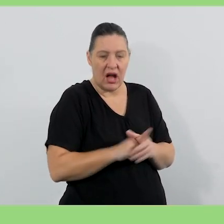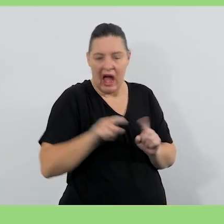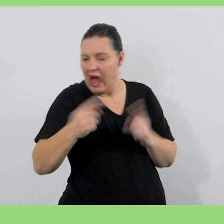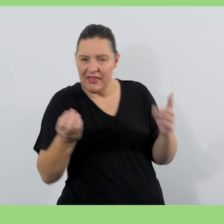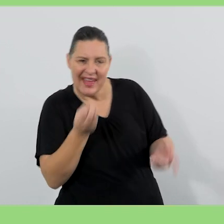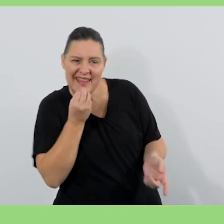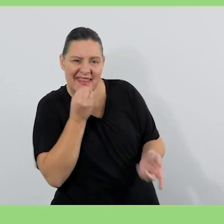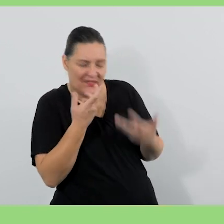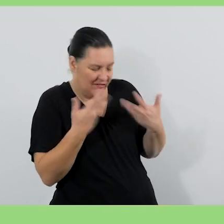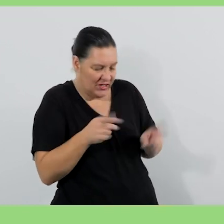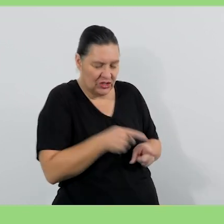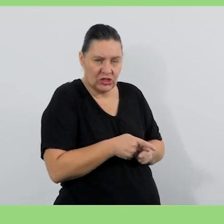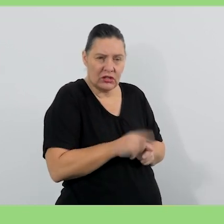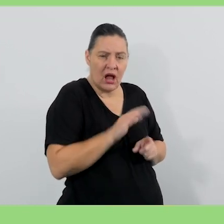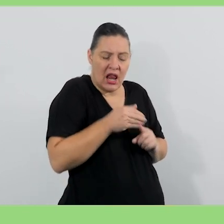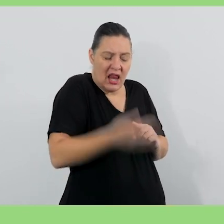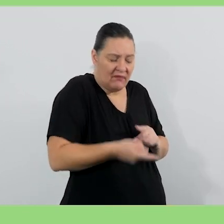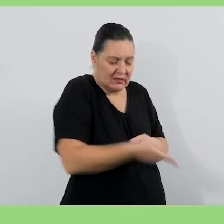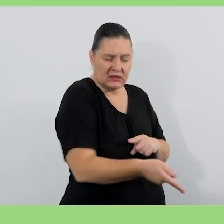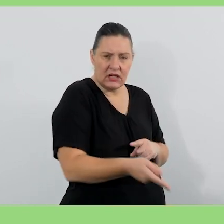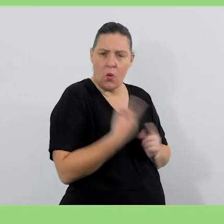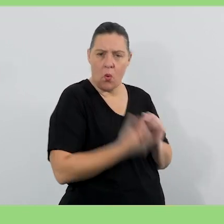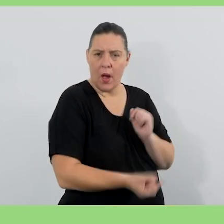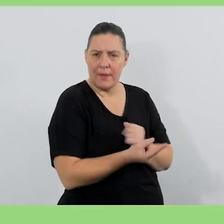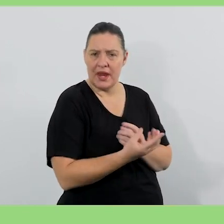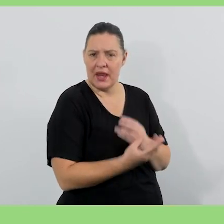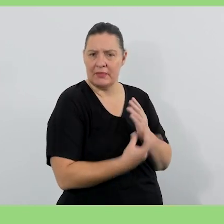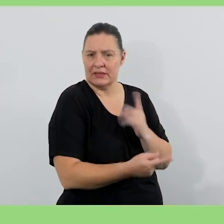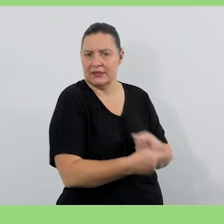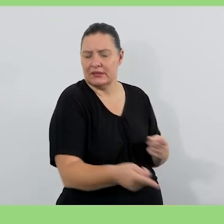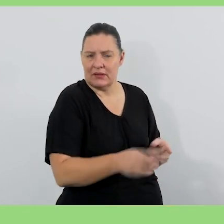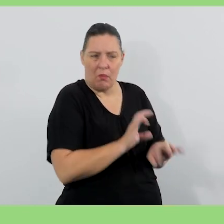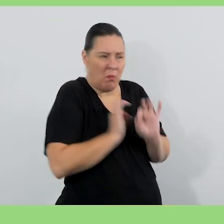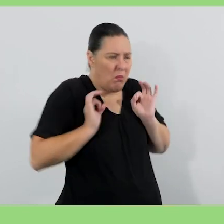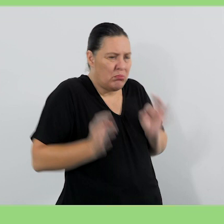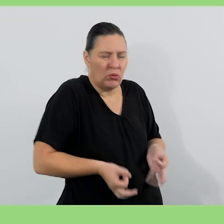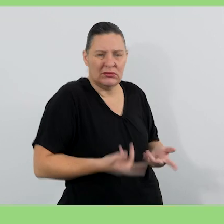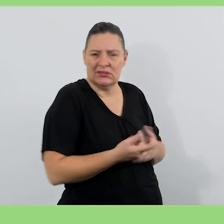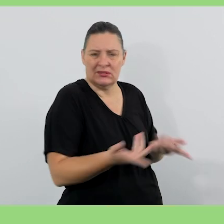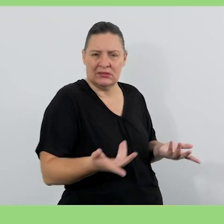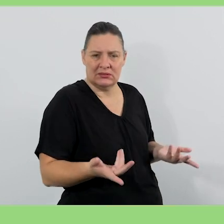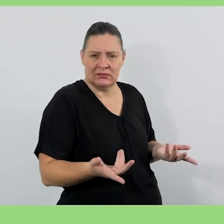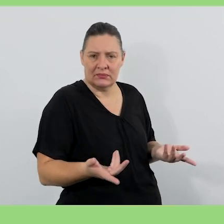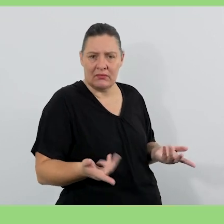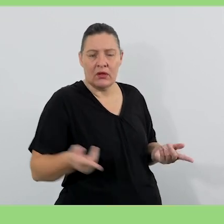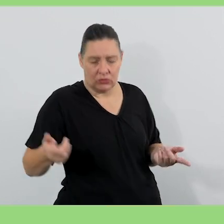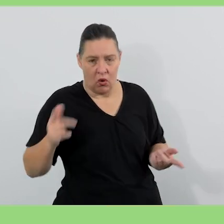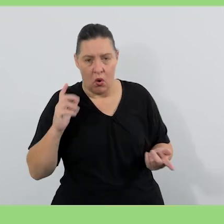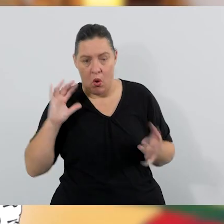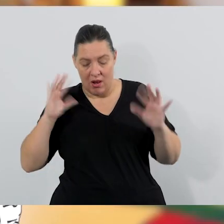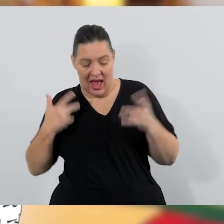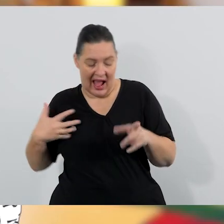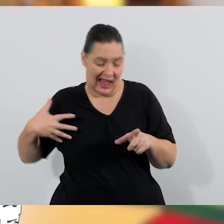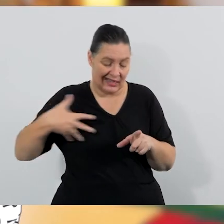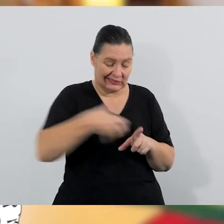and scavengers have fed on it? So this impala was killed by